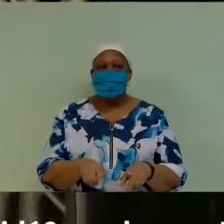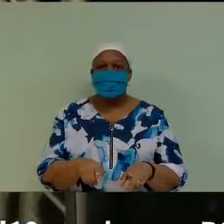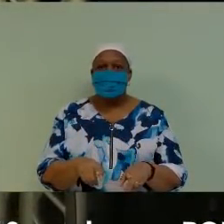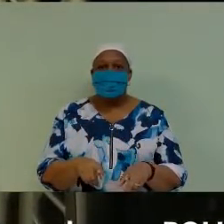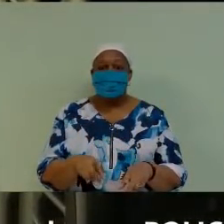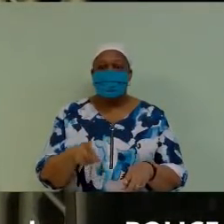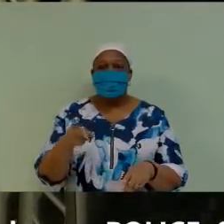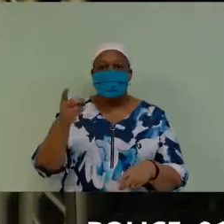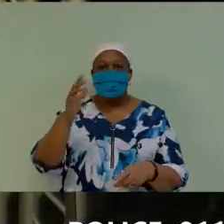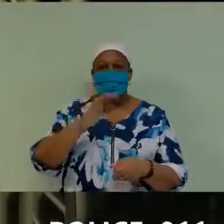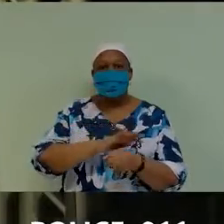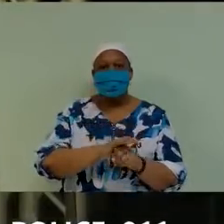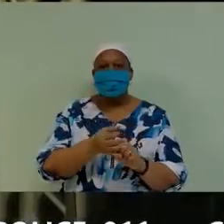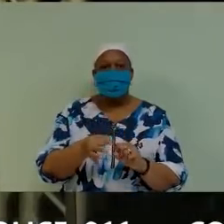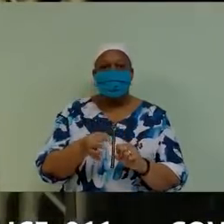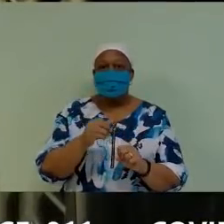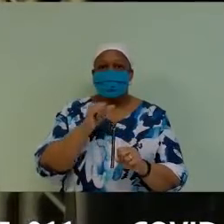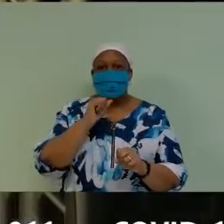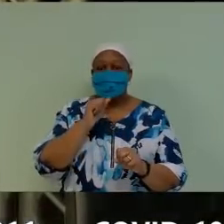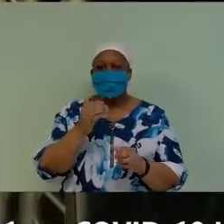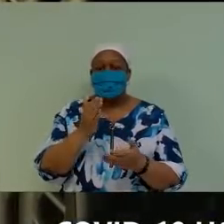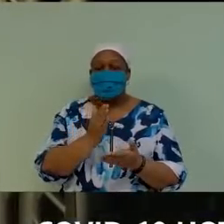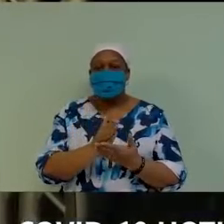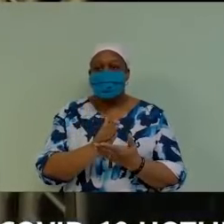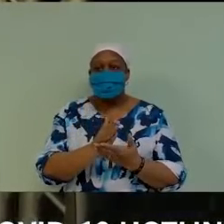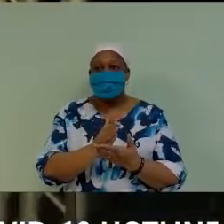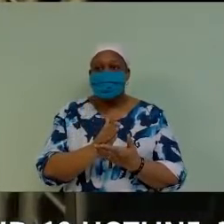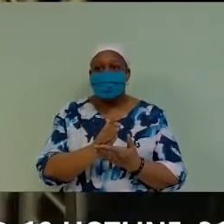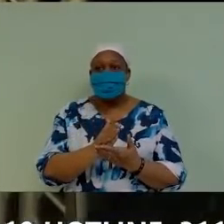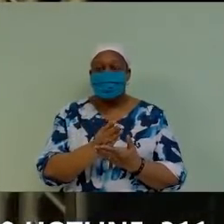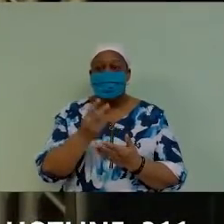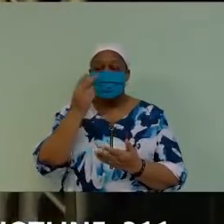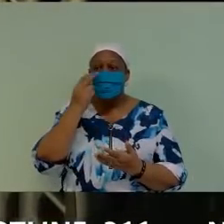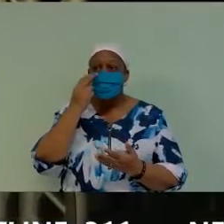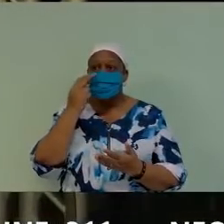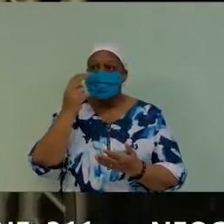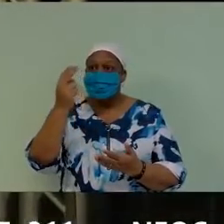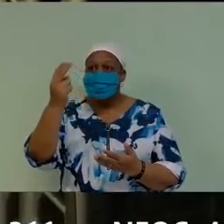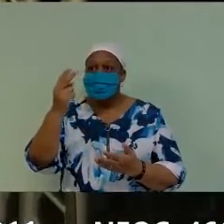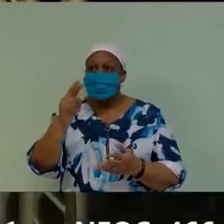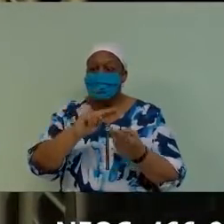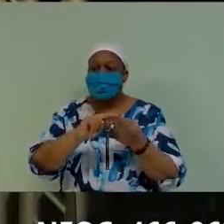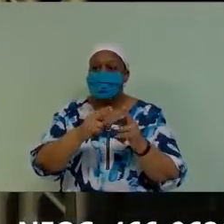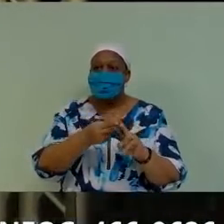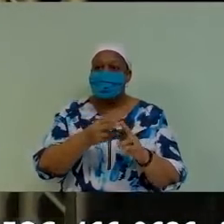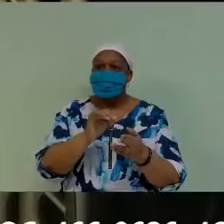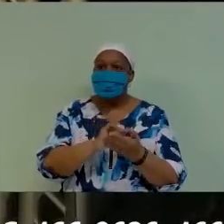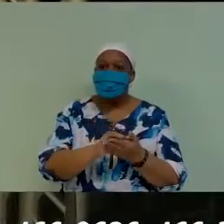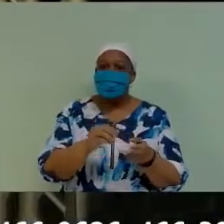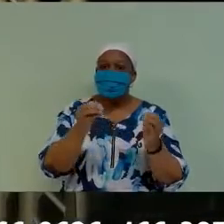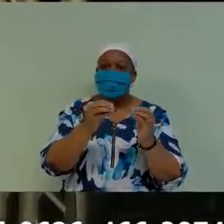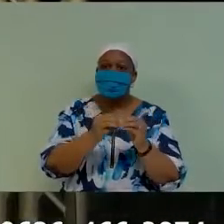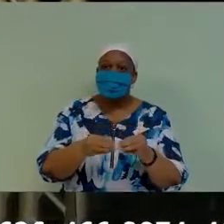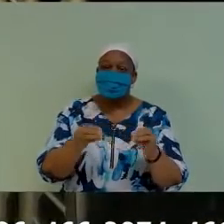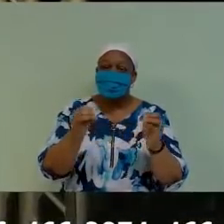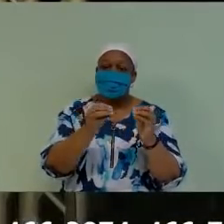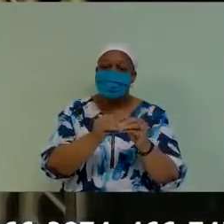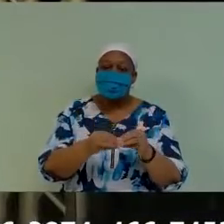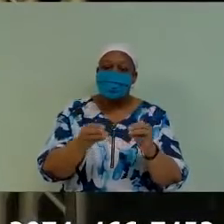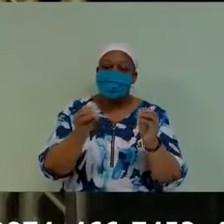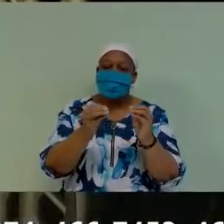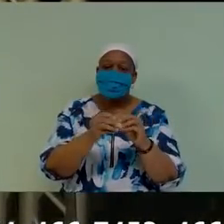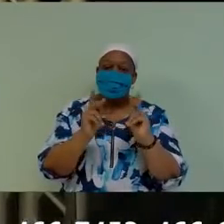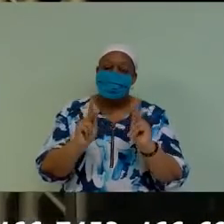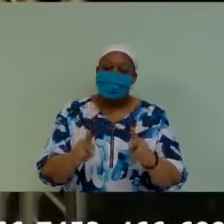virus continued spreading. You could look at the numbers that I, quoted earlier. And so the virus is not letting